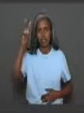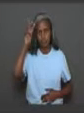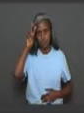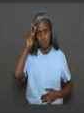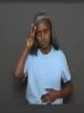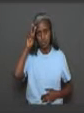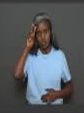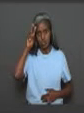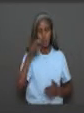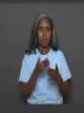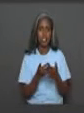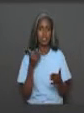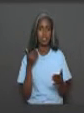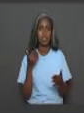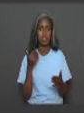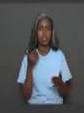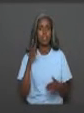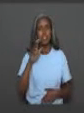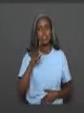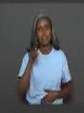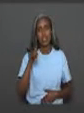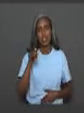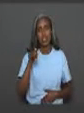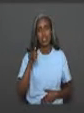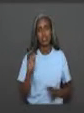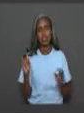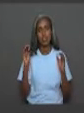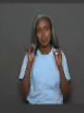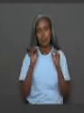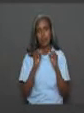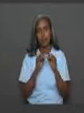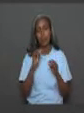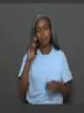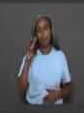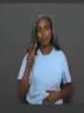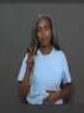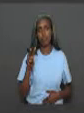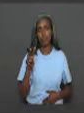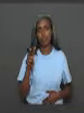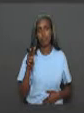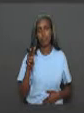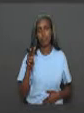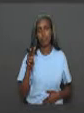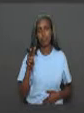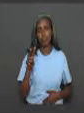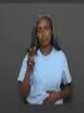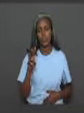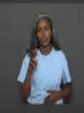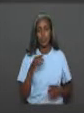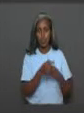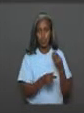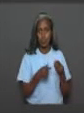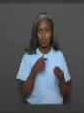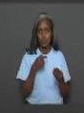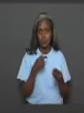squared minus 3x plus 2 with